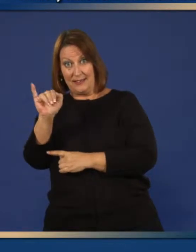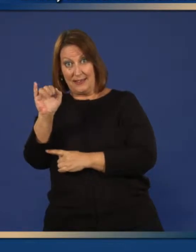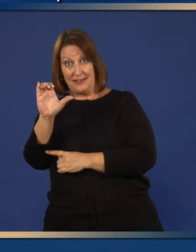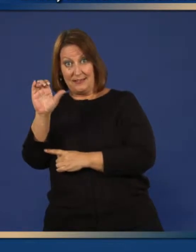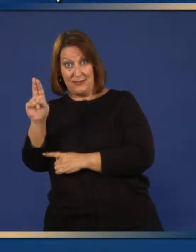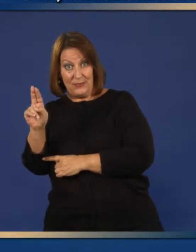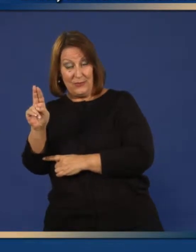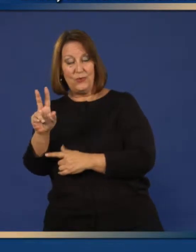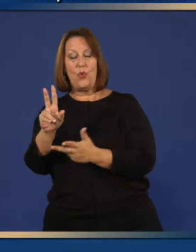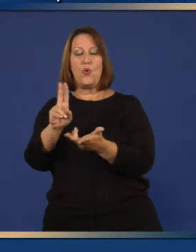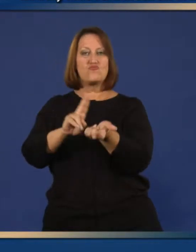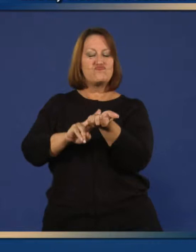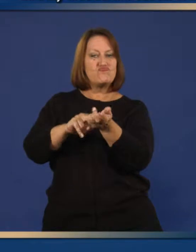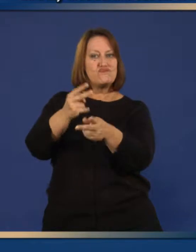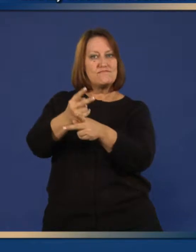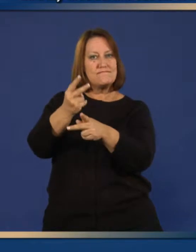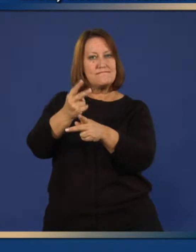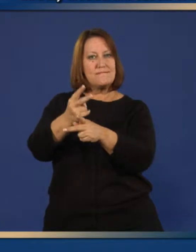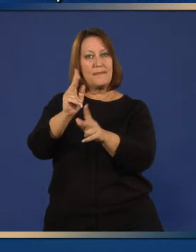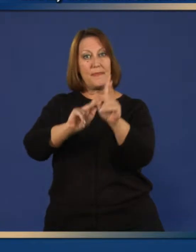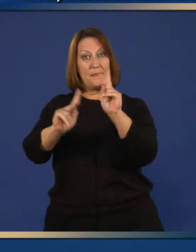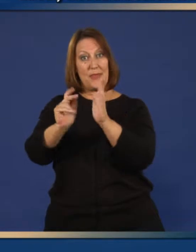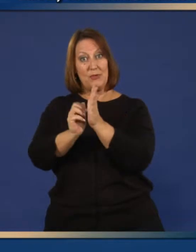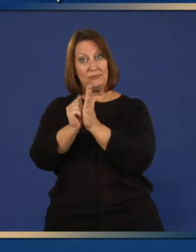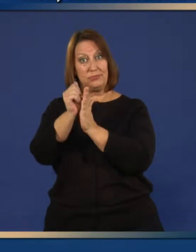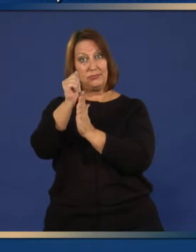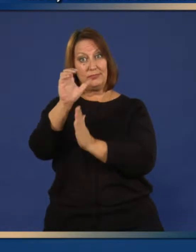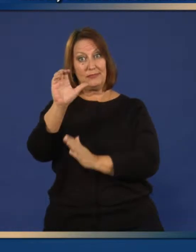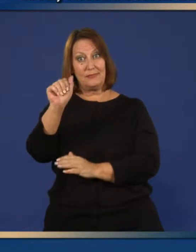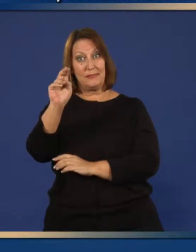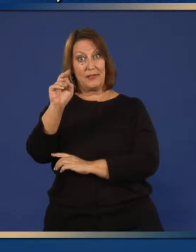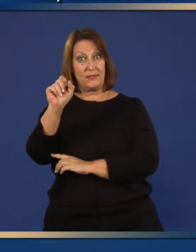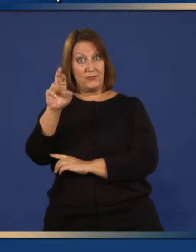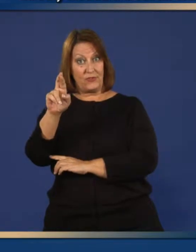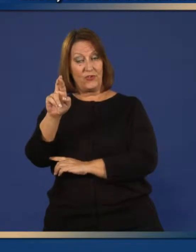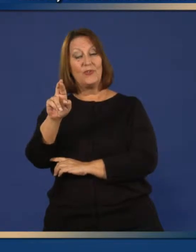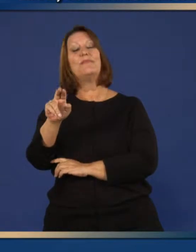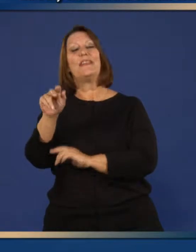may receive LAIV.